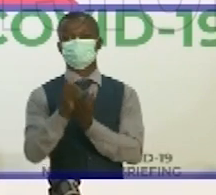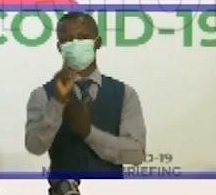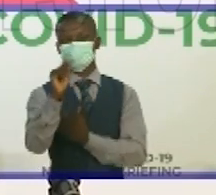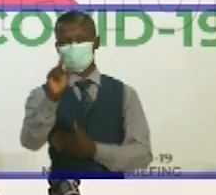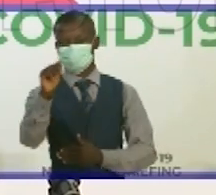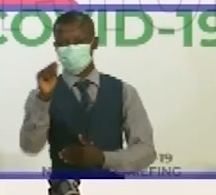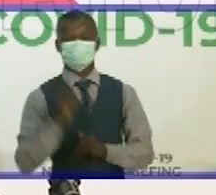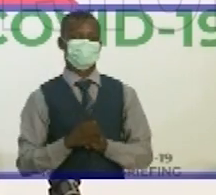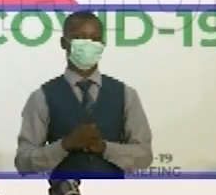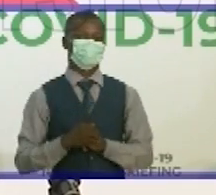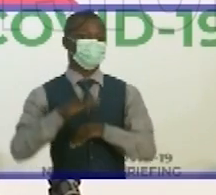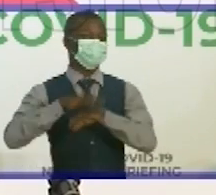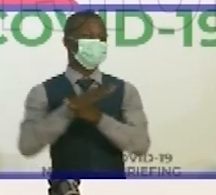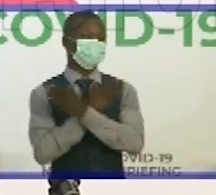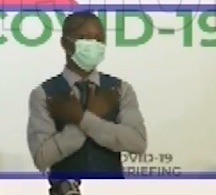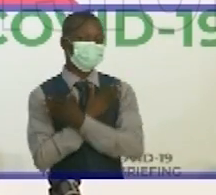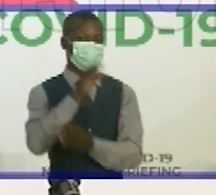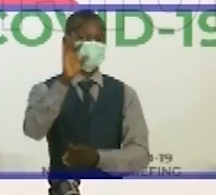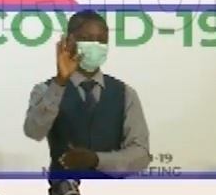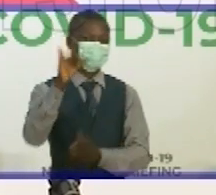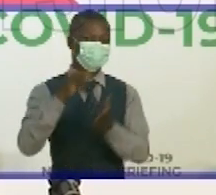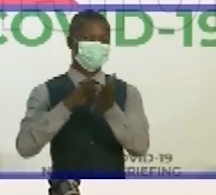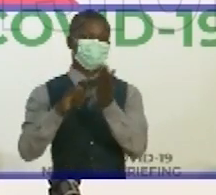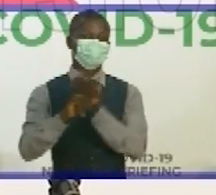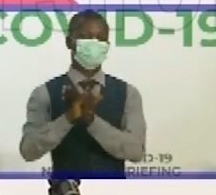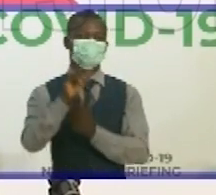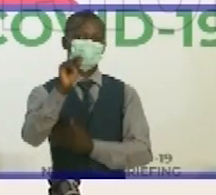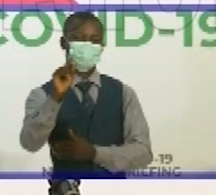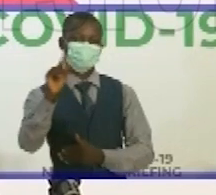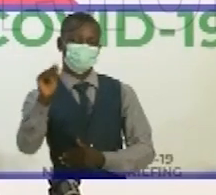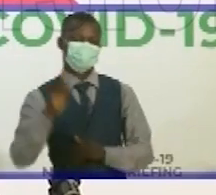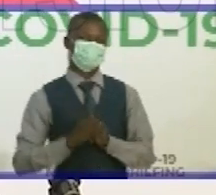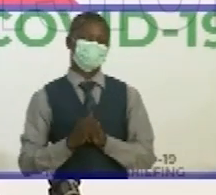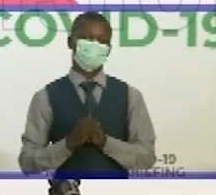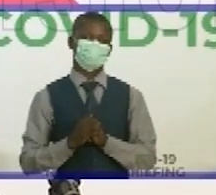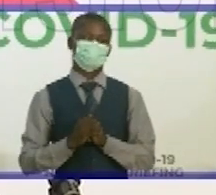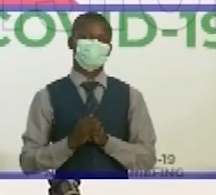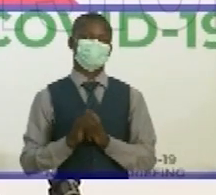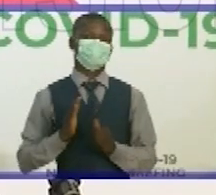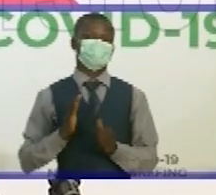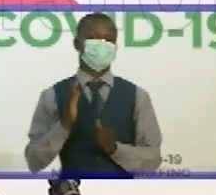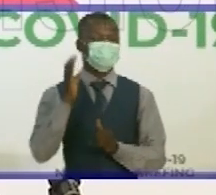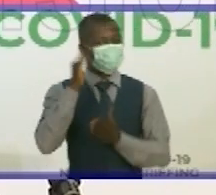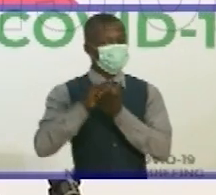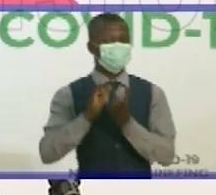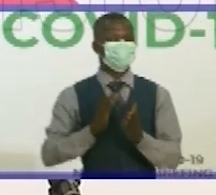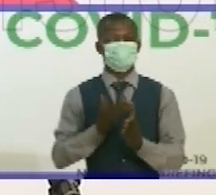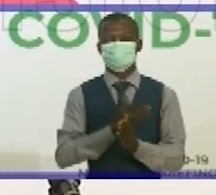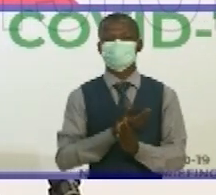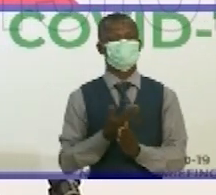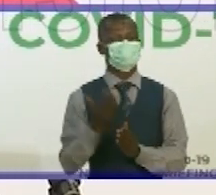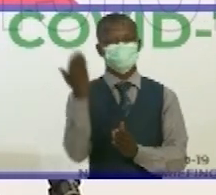2020. On Sunday, 19th July 2020, the dangers that our frontline workers face on a daily